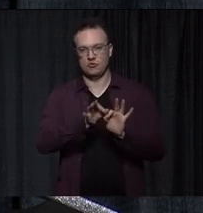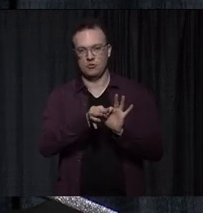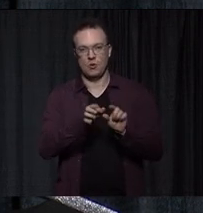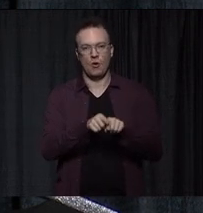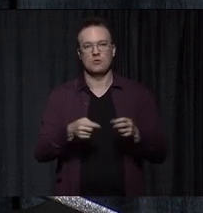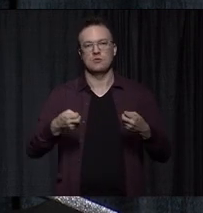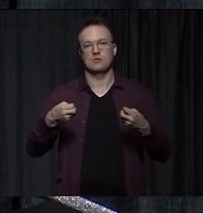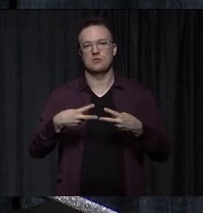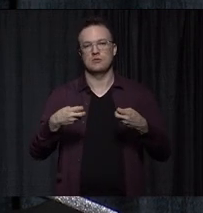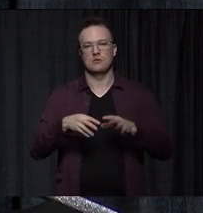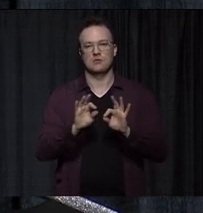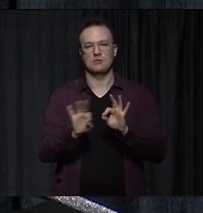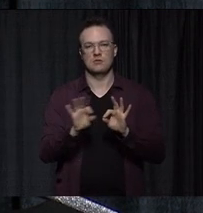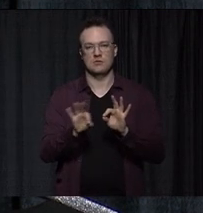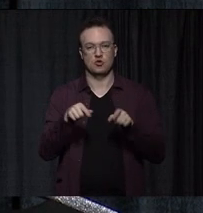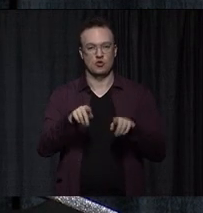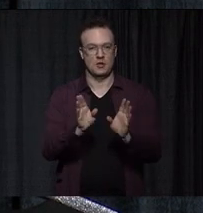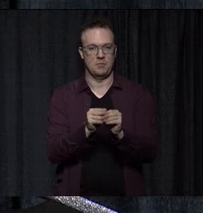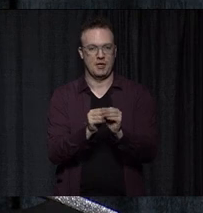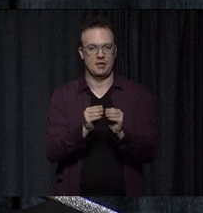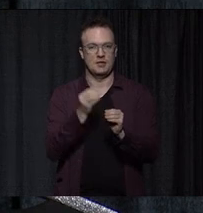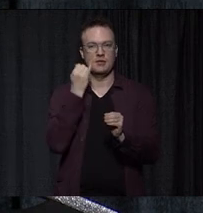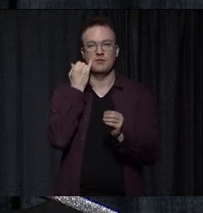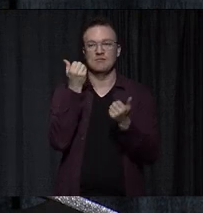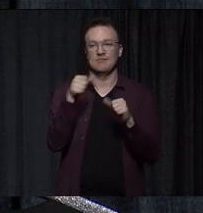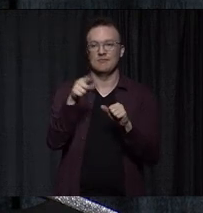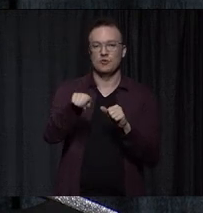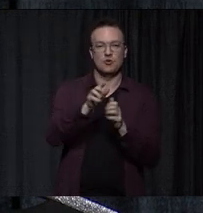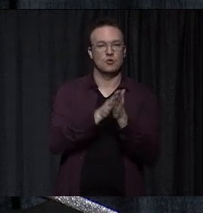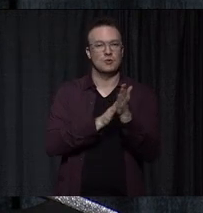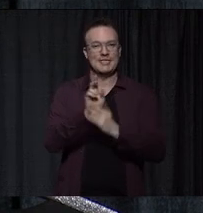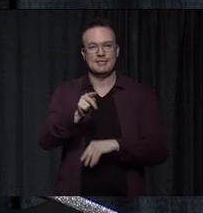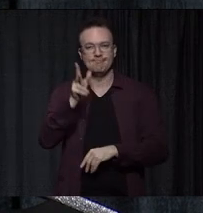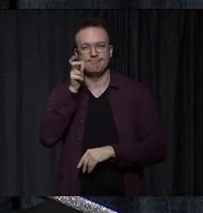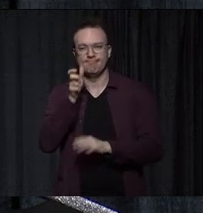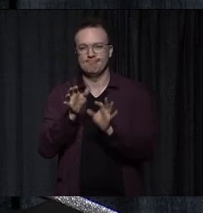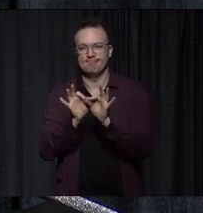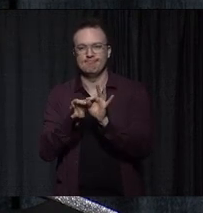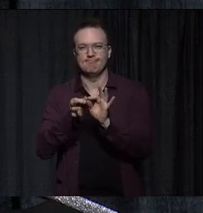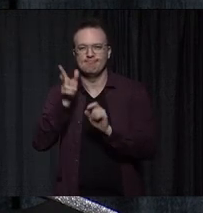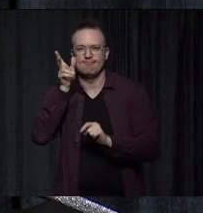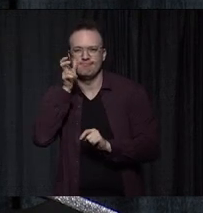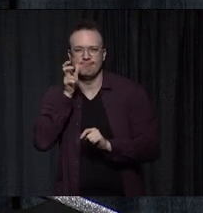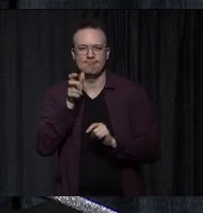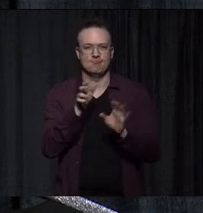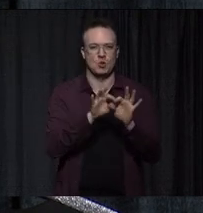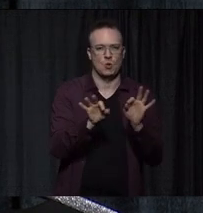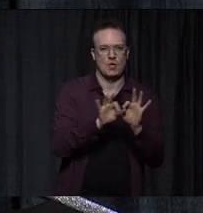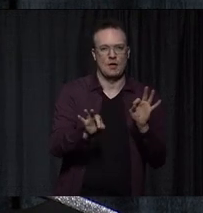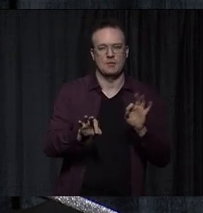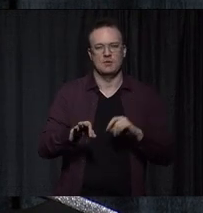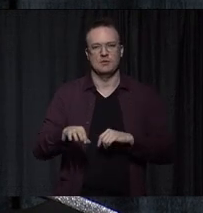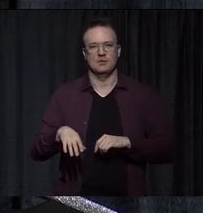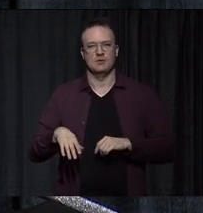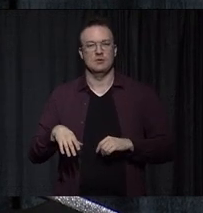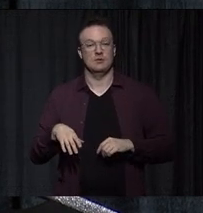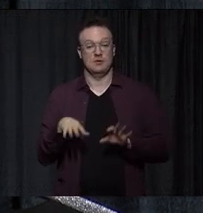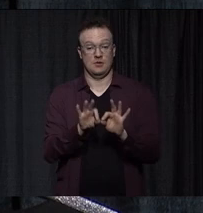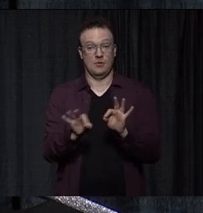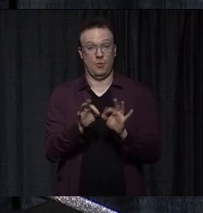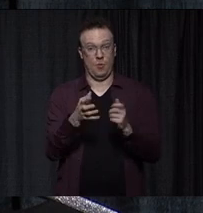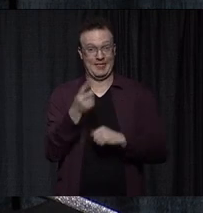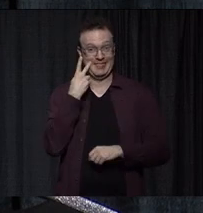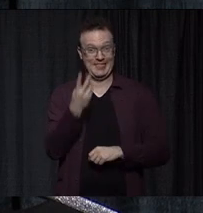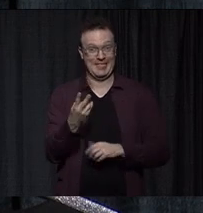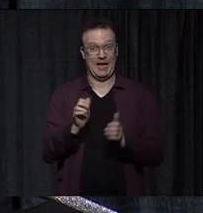closed captioning for this meeting. So any participants who would benefit from the closed captioning online are encouraged to bring